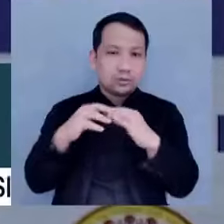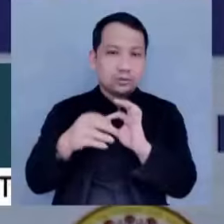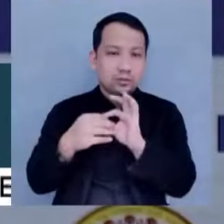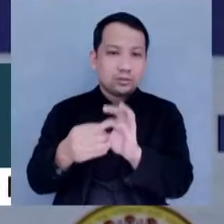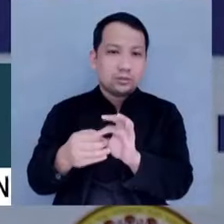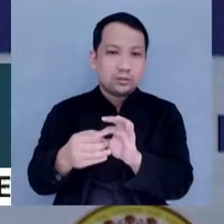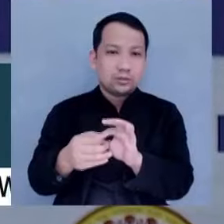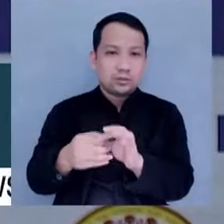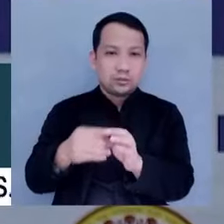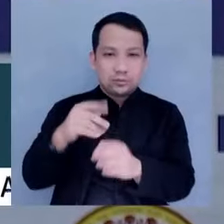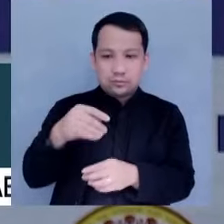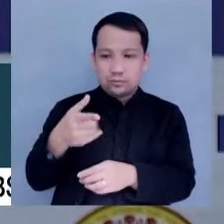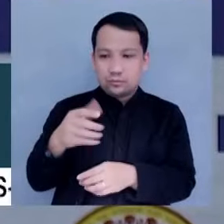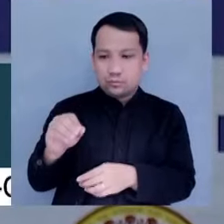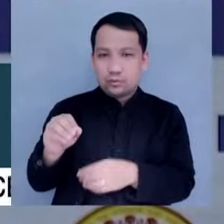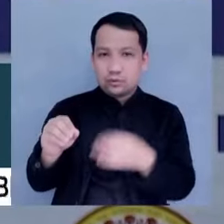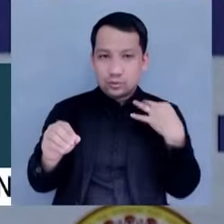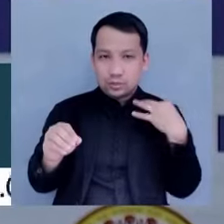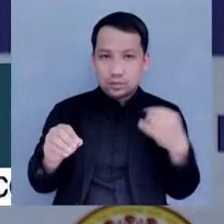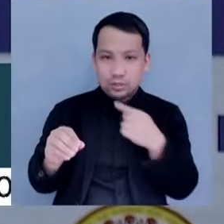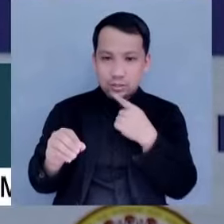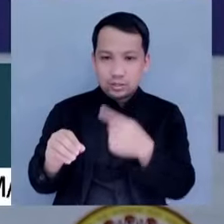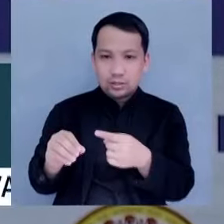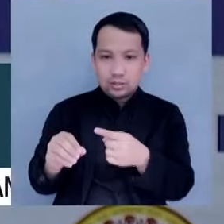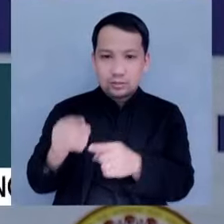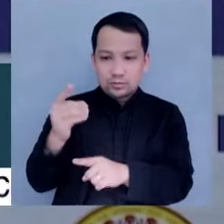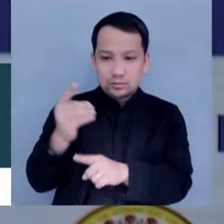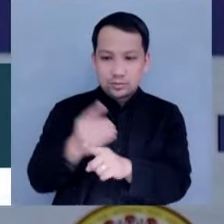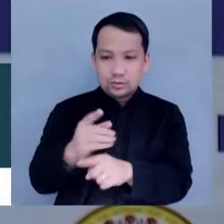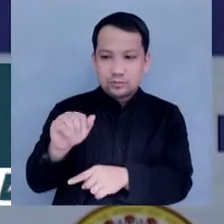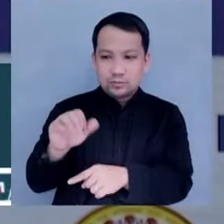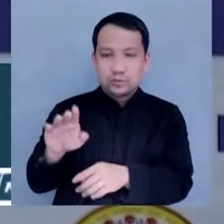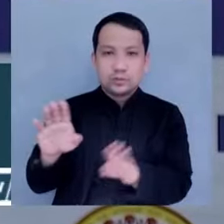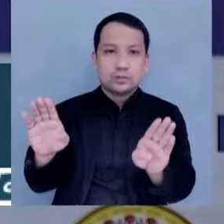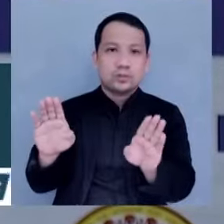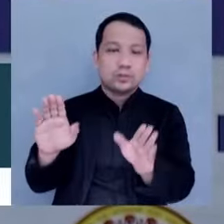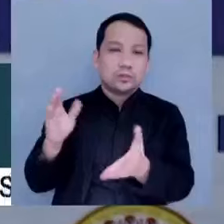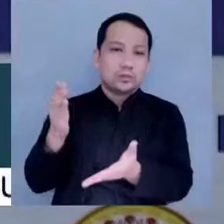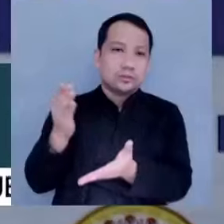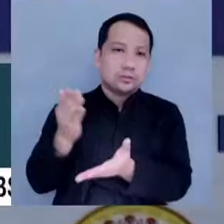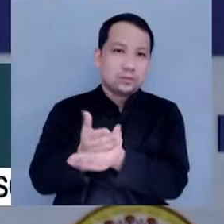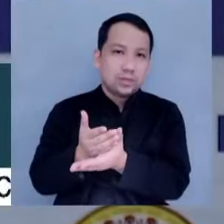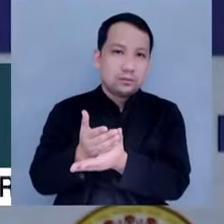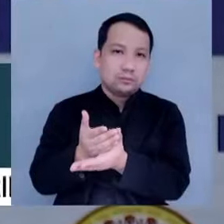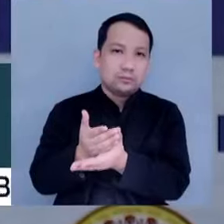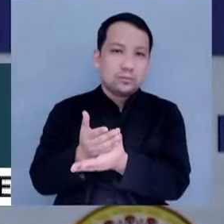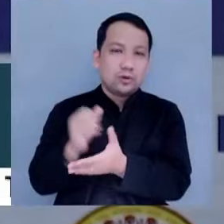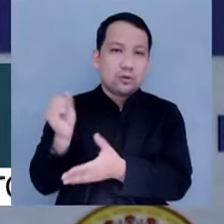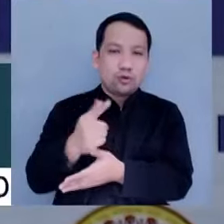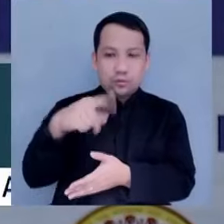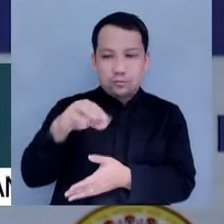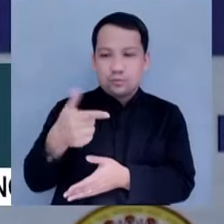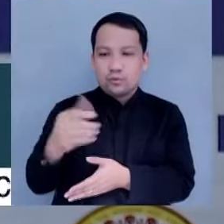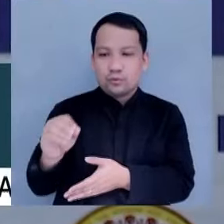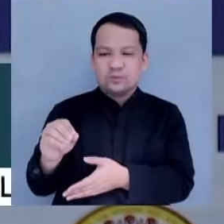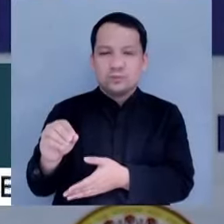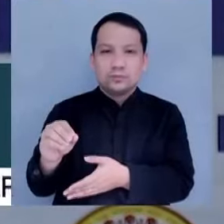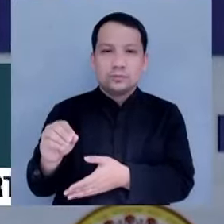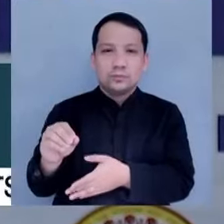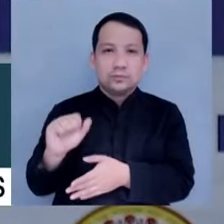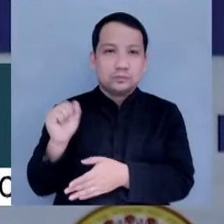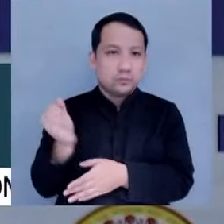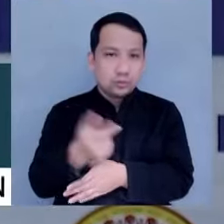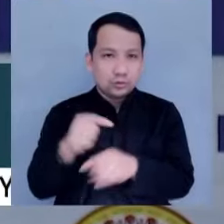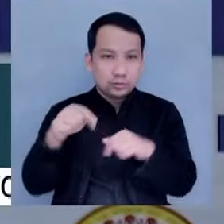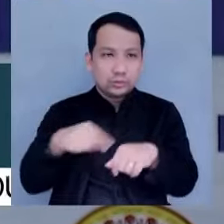Pogo voluntarily set December 15 shutdown. Marcos earlier set a December 31 deadline to ban all Pogos in the